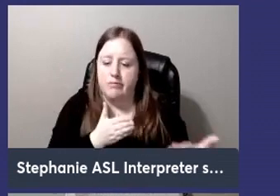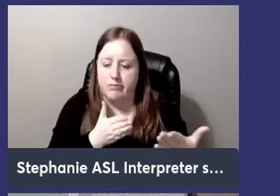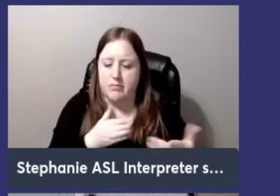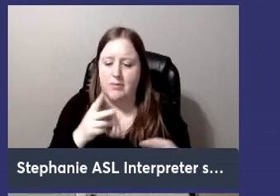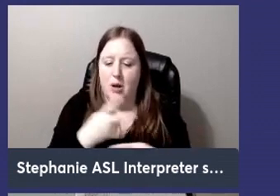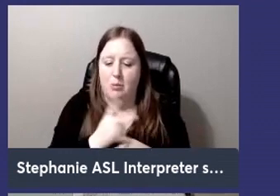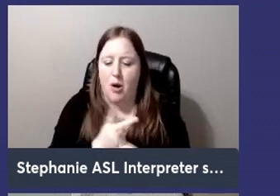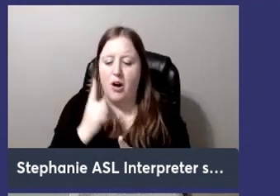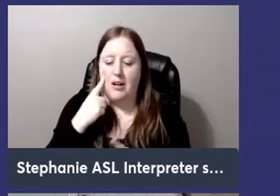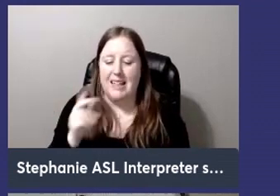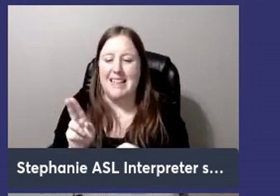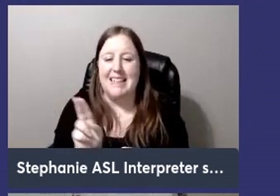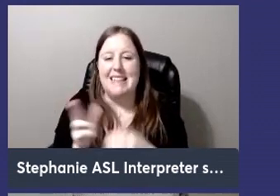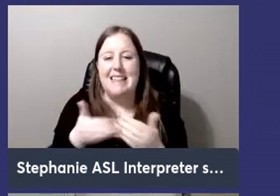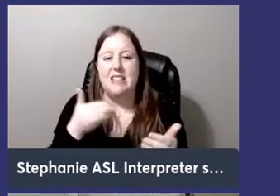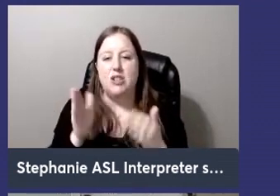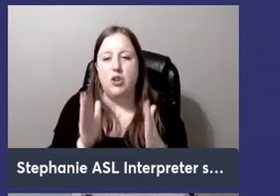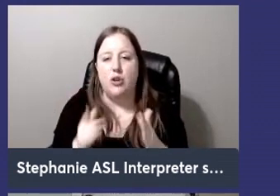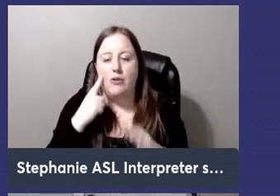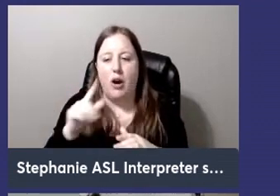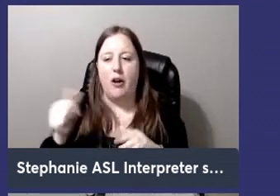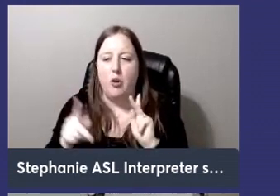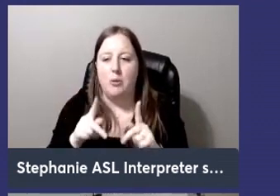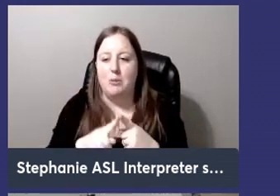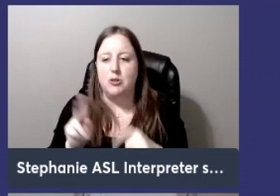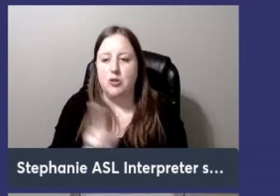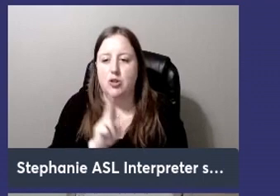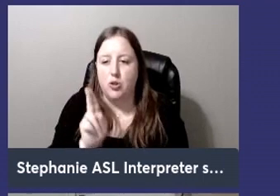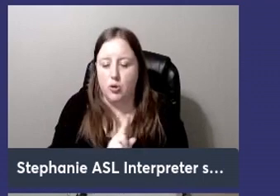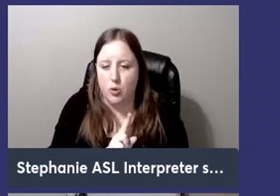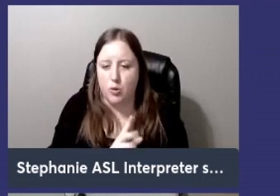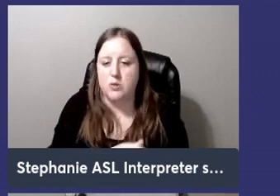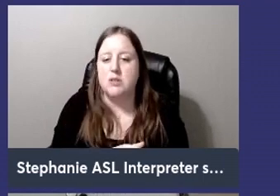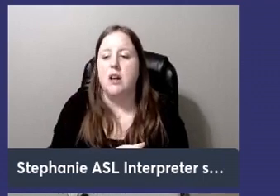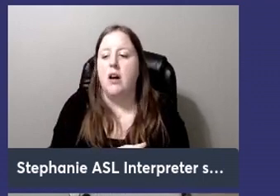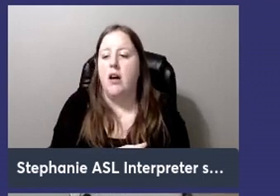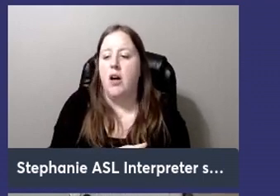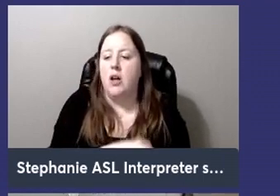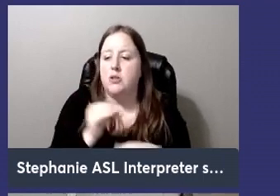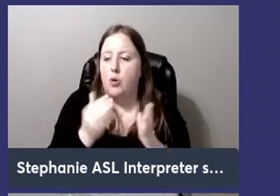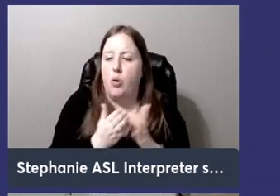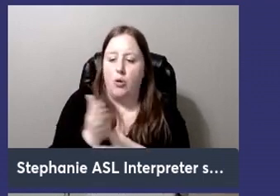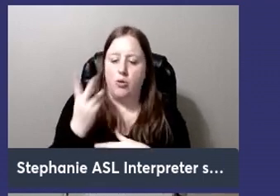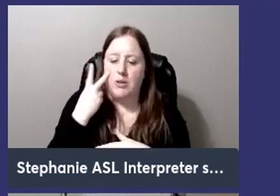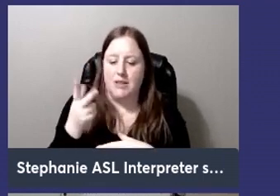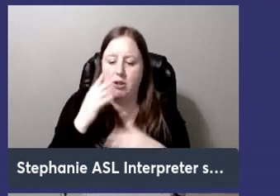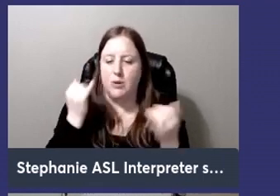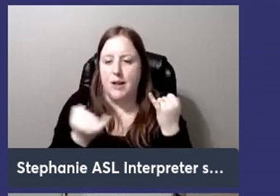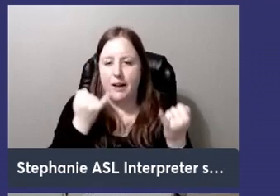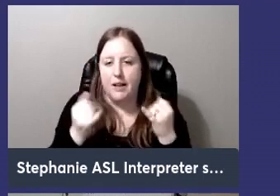for others to use. And so Amplify, we're closely with them on the first one, we've got a few other ideas working with them to make it easier